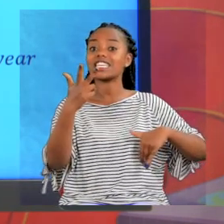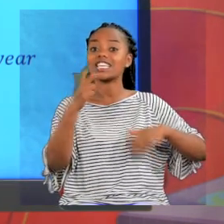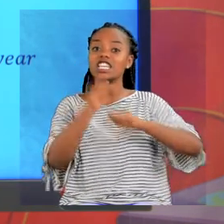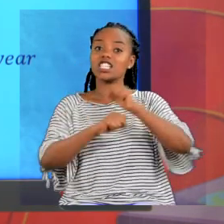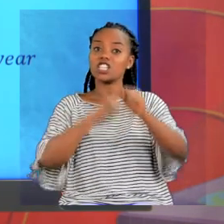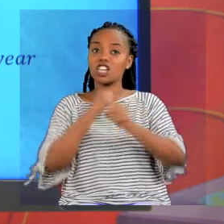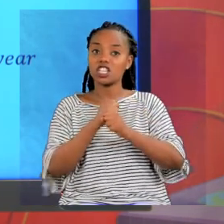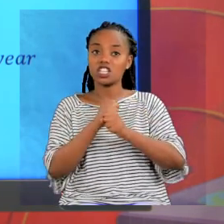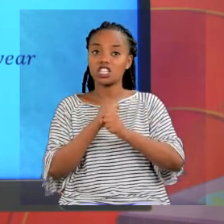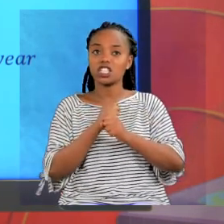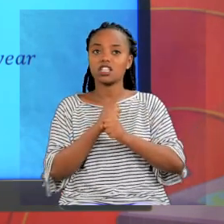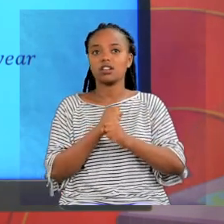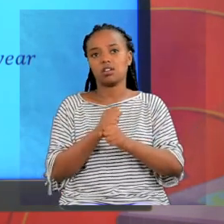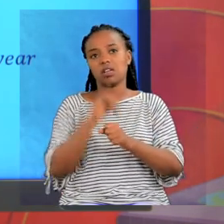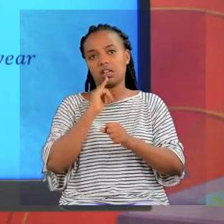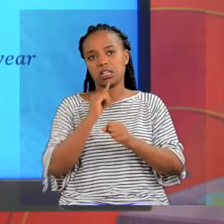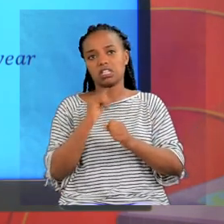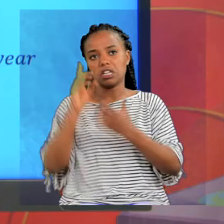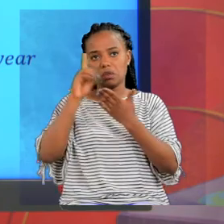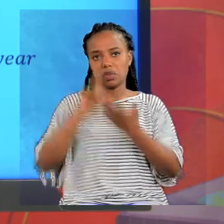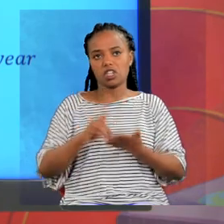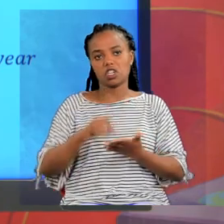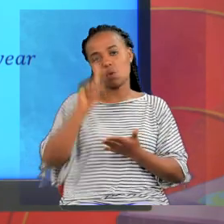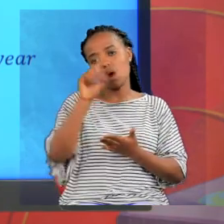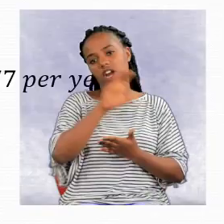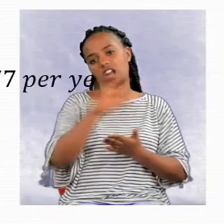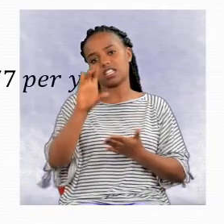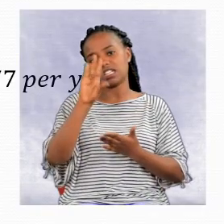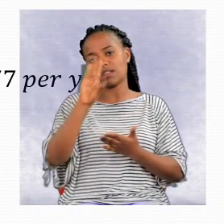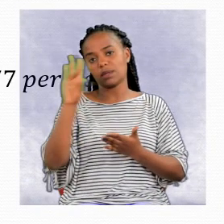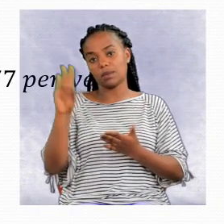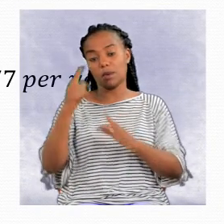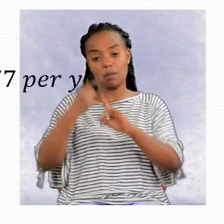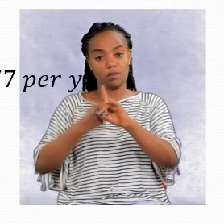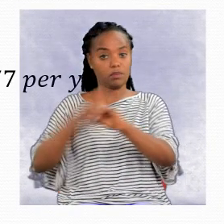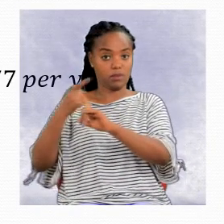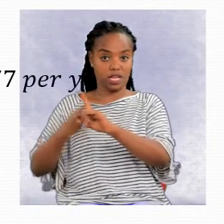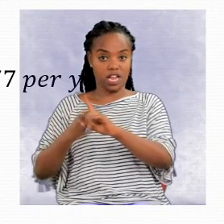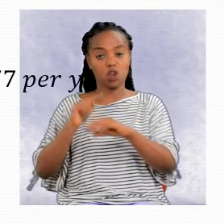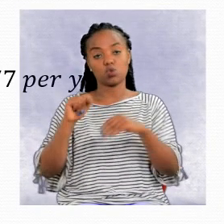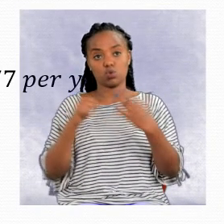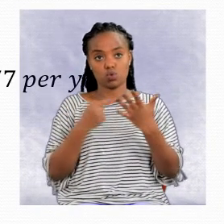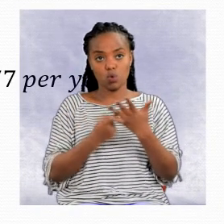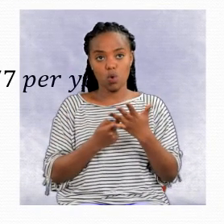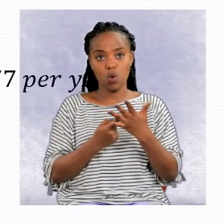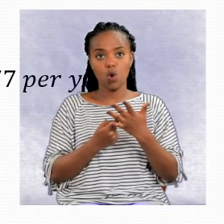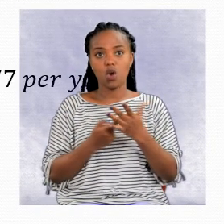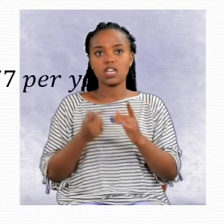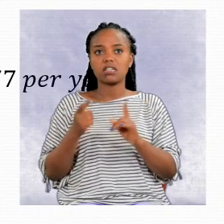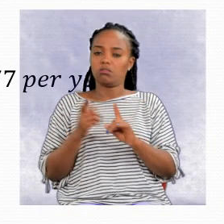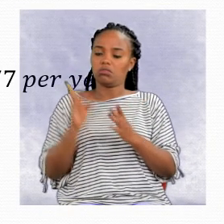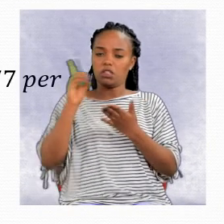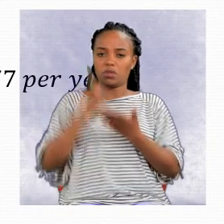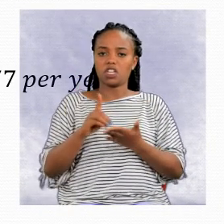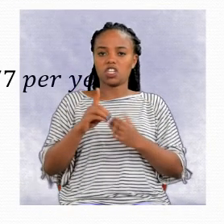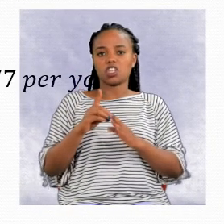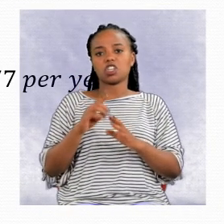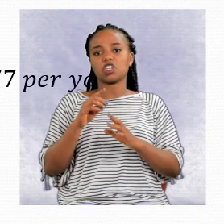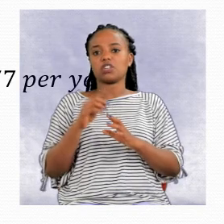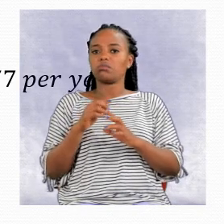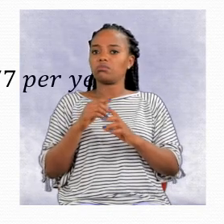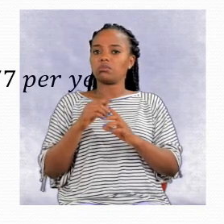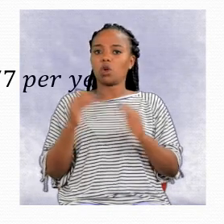the depreciation rate is this 177 per year. So the depreciation rate is the same throughout the